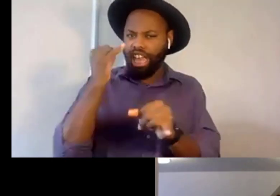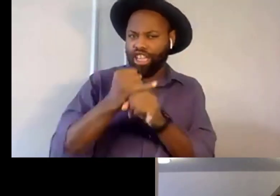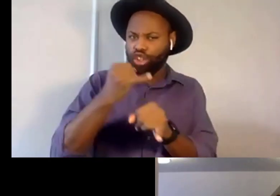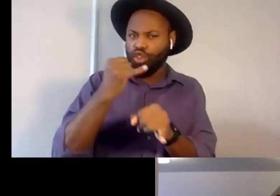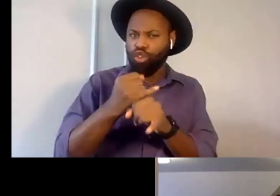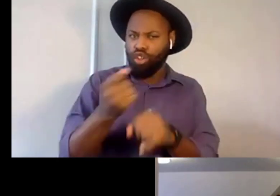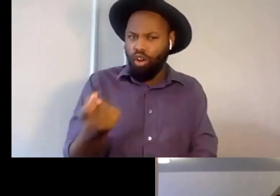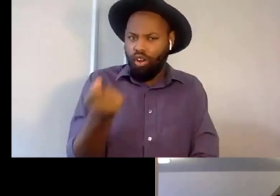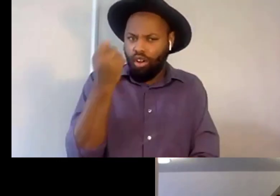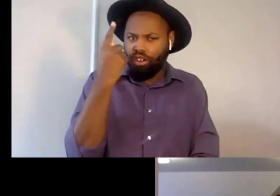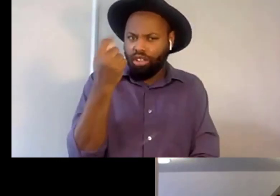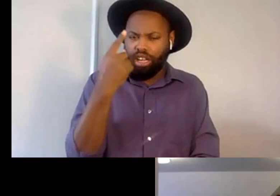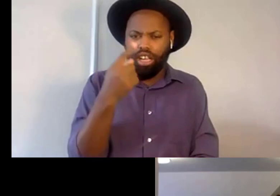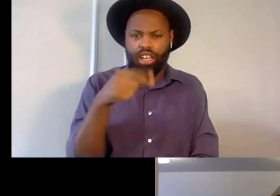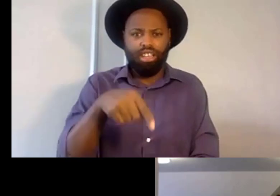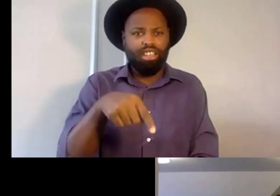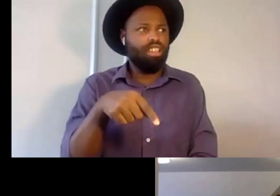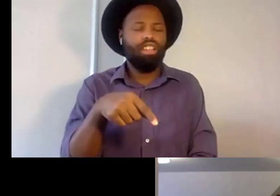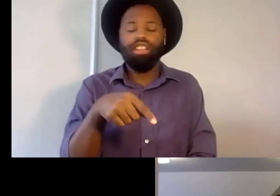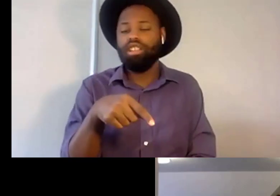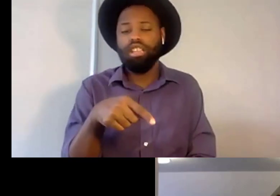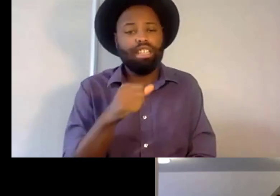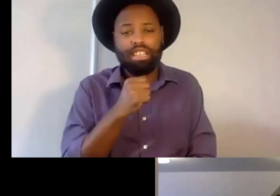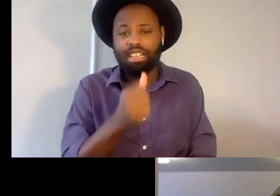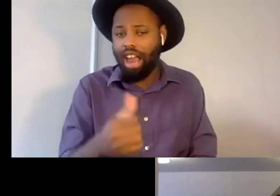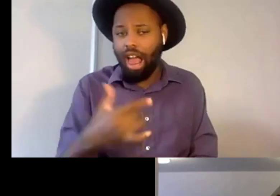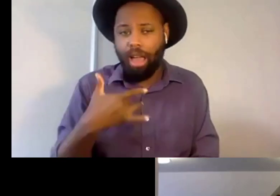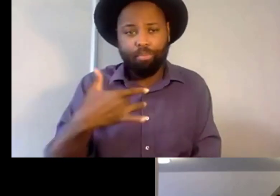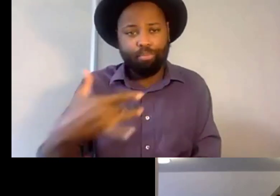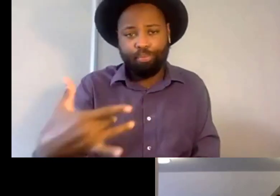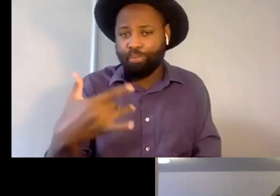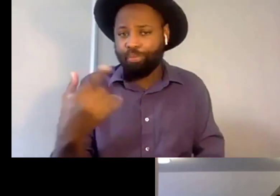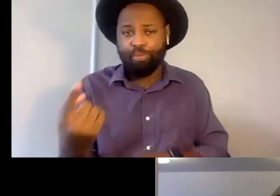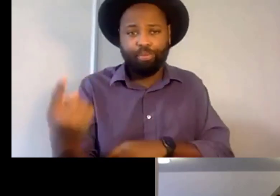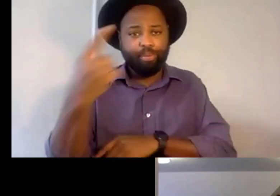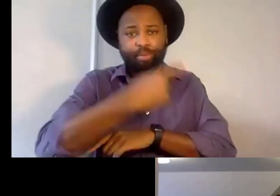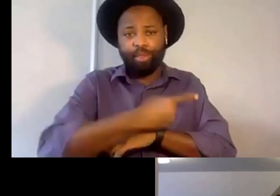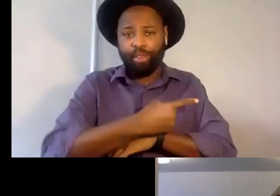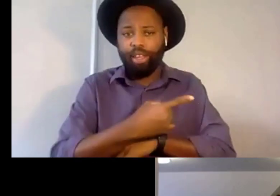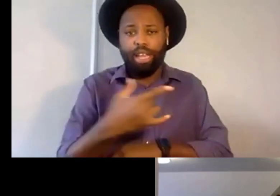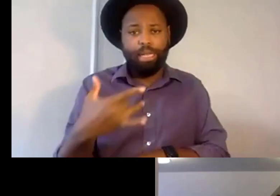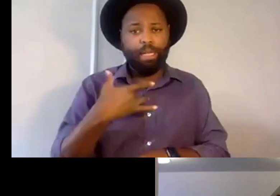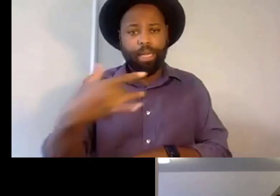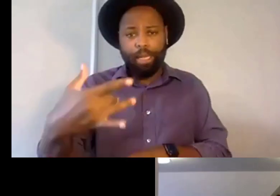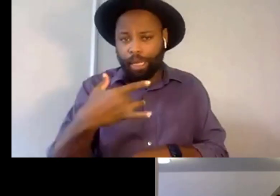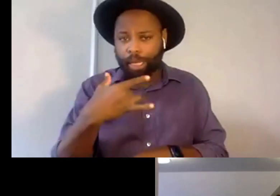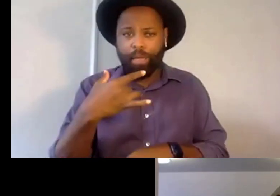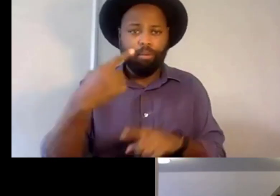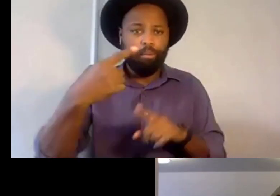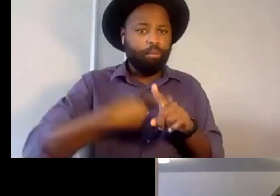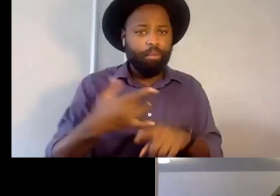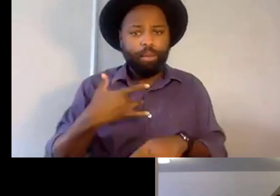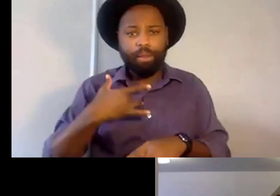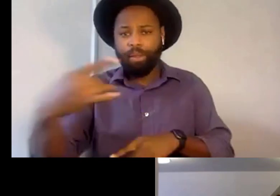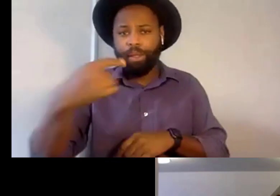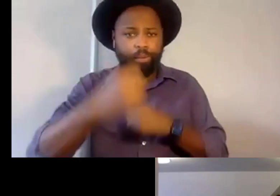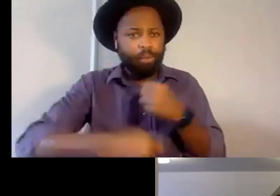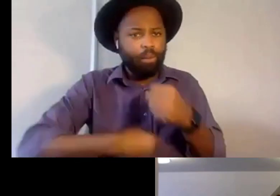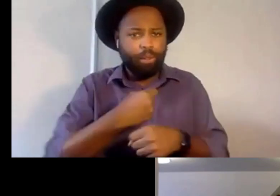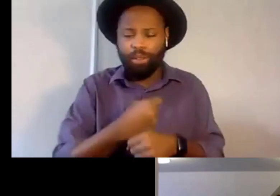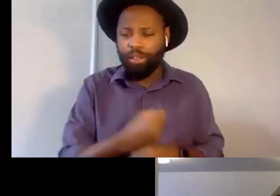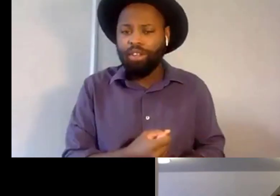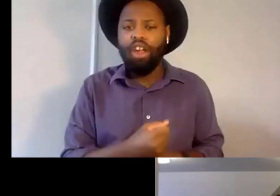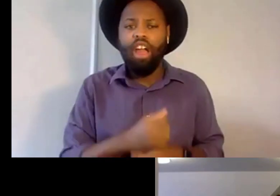these are no ordinary days. And what we've seen and all of the things that we've worked towards,